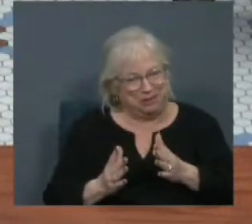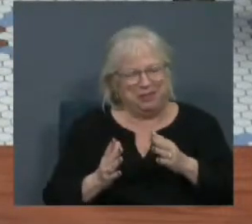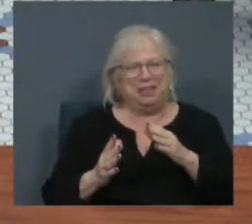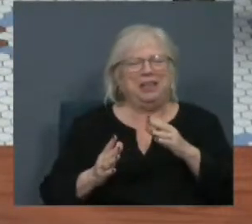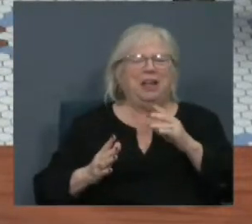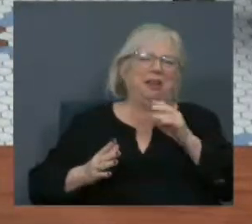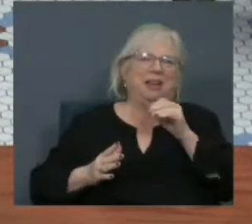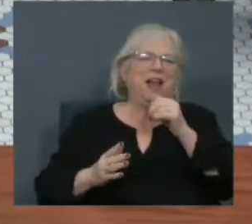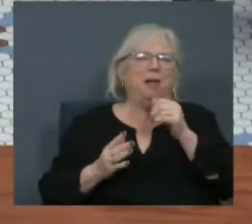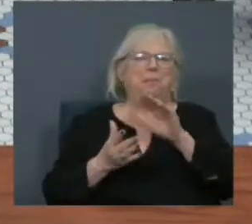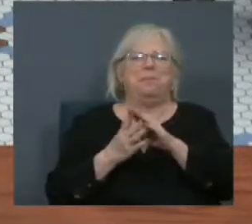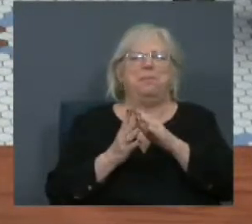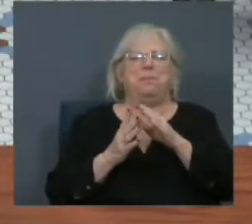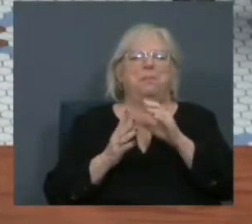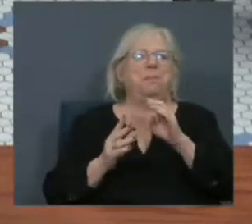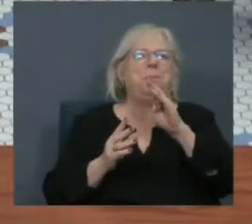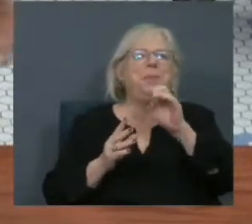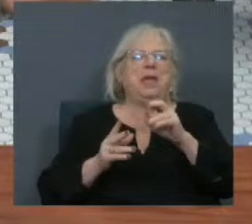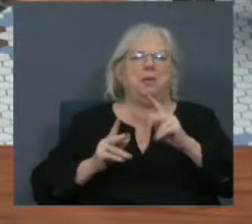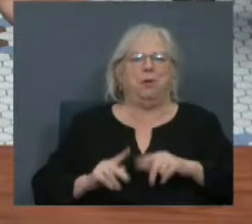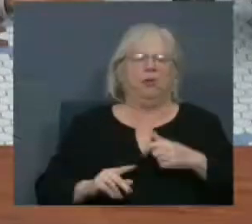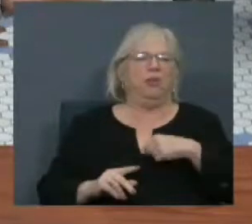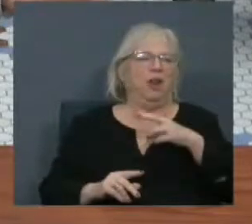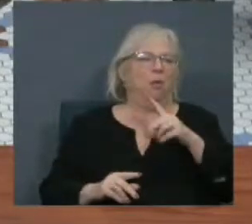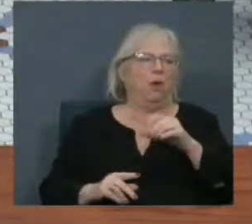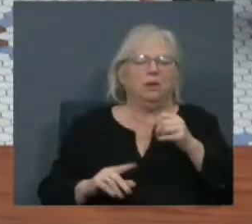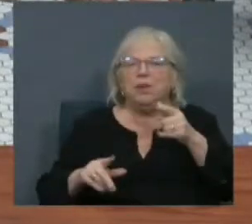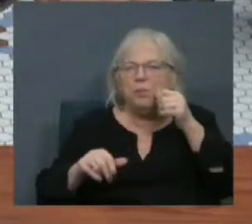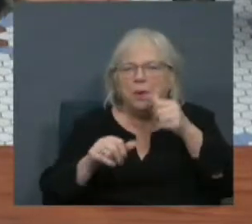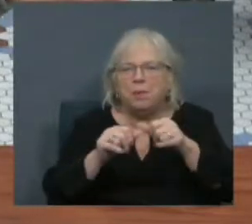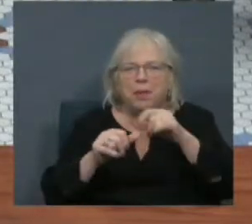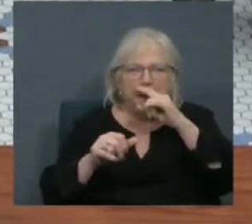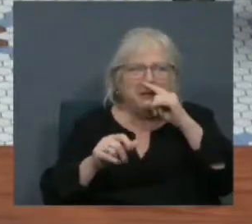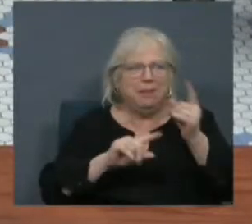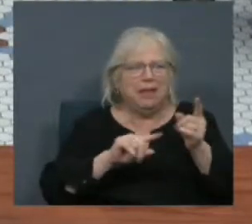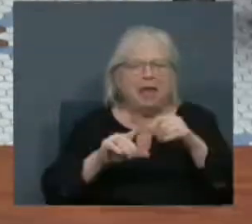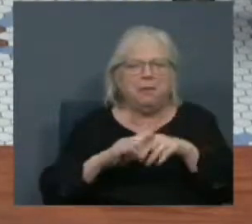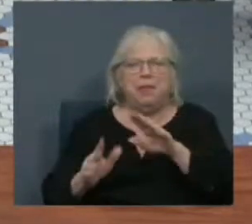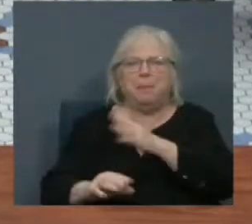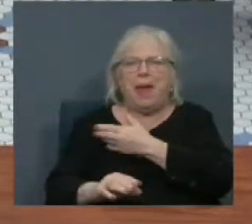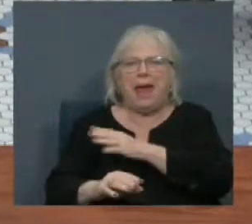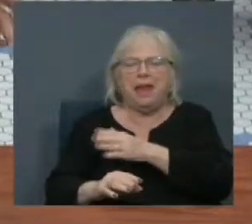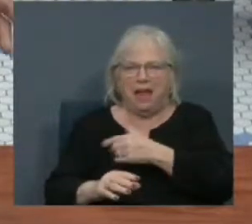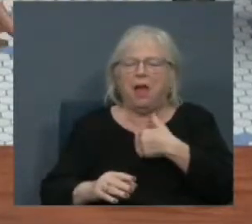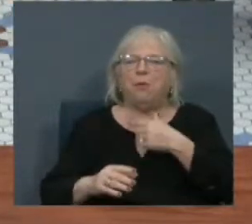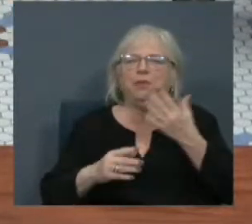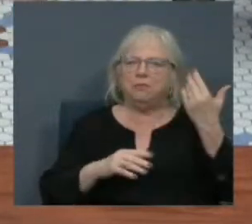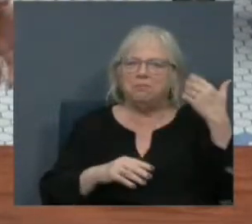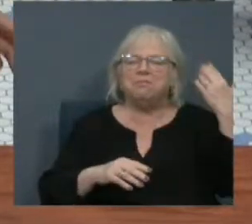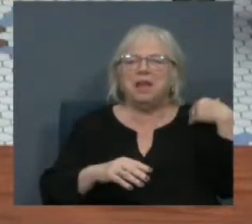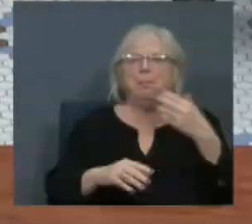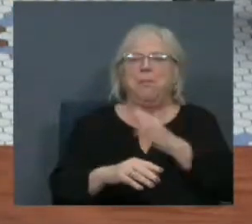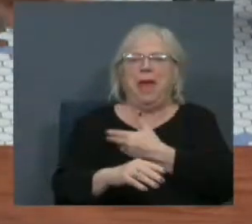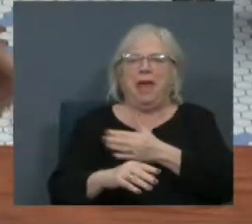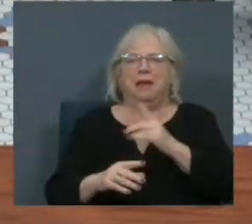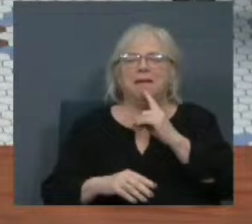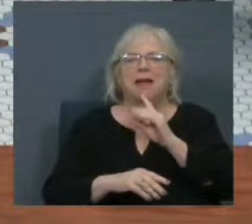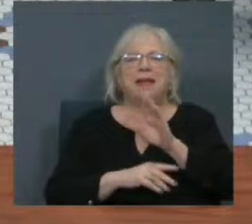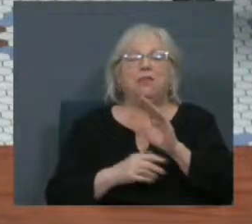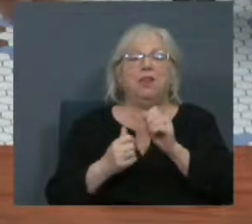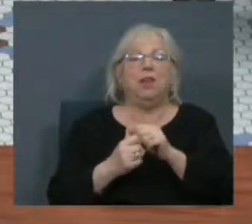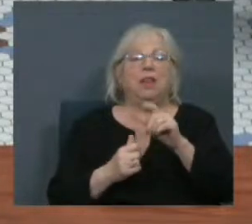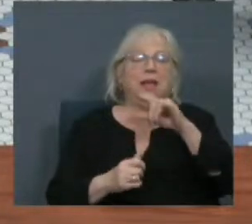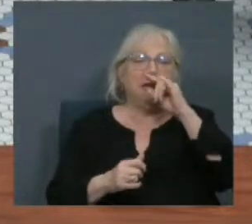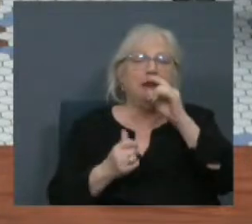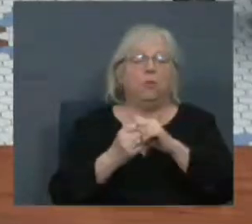be the person I am if I wasn't, doing, you remember the kids that came in, the band kids. I was in band in school, and I guarantee those kids with their GPAs,